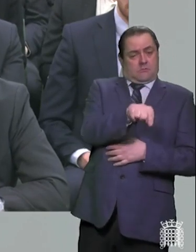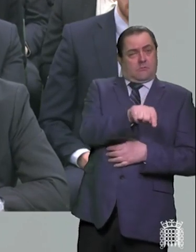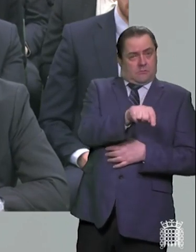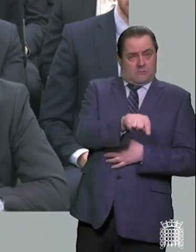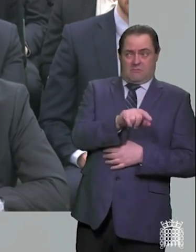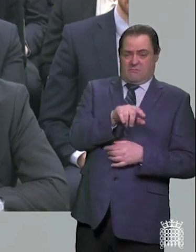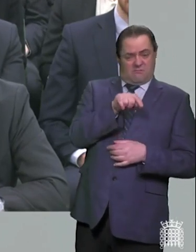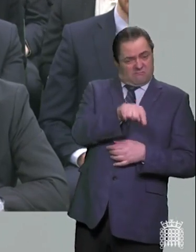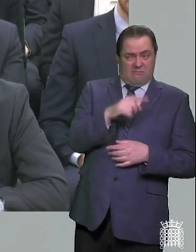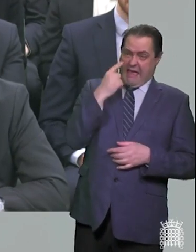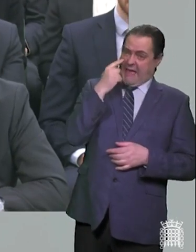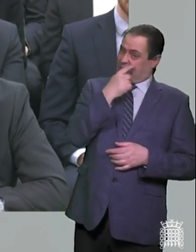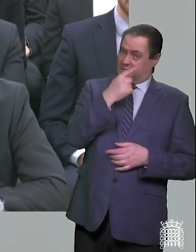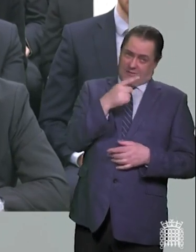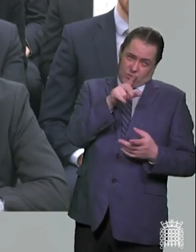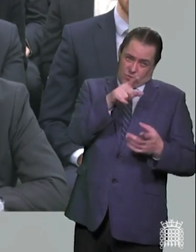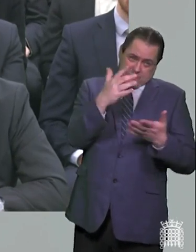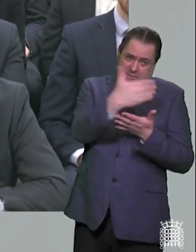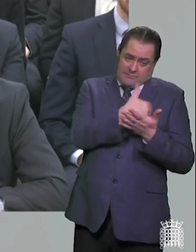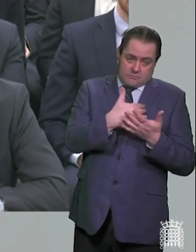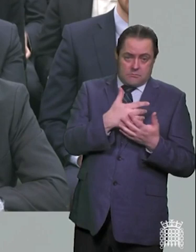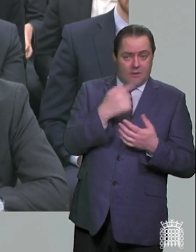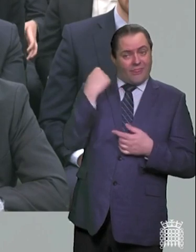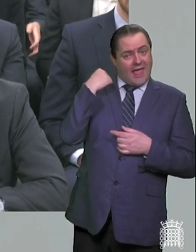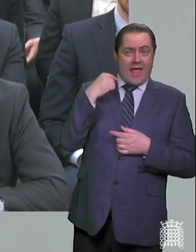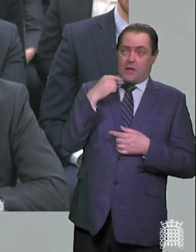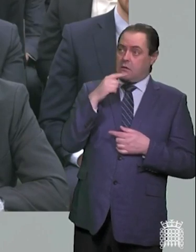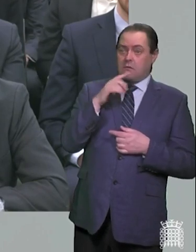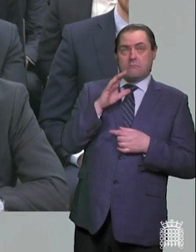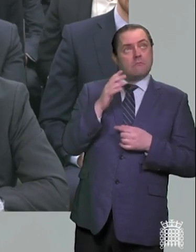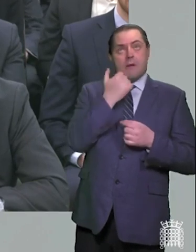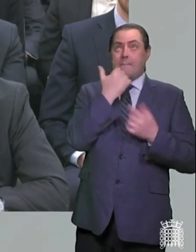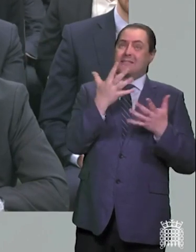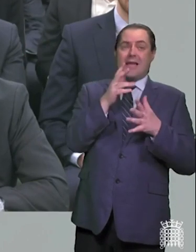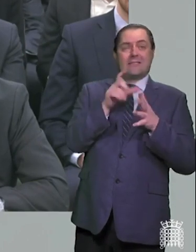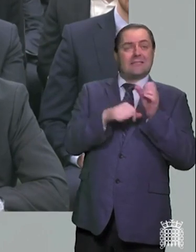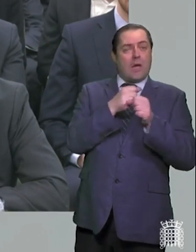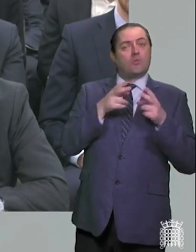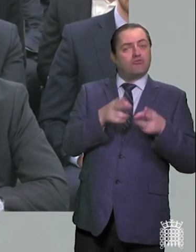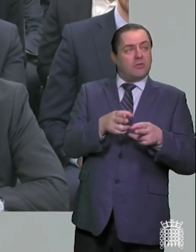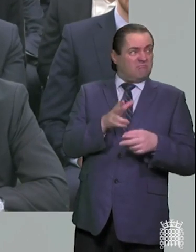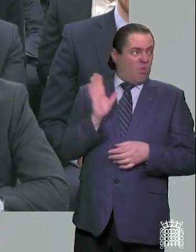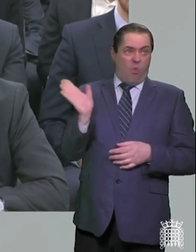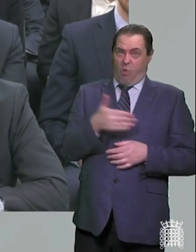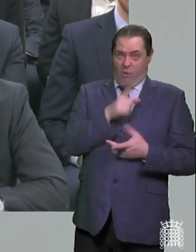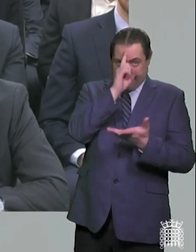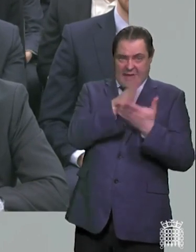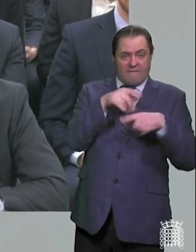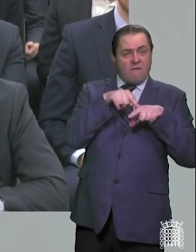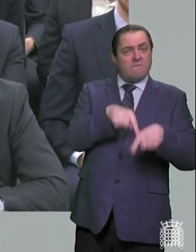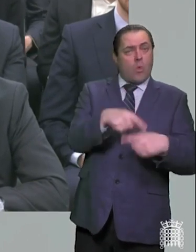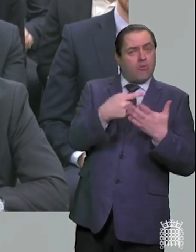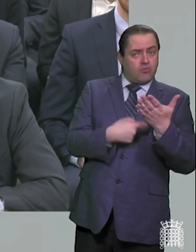before the committee shows, there was a near universal belief at number 10 that the rules and guidance were being complied